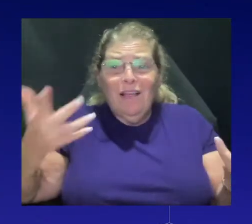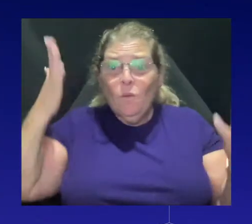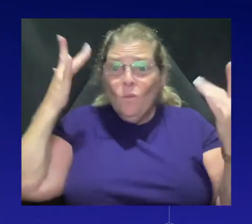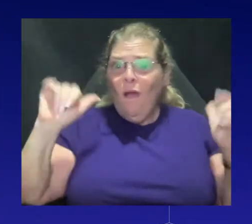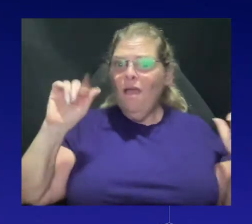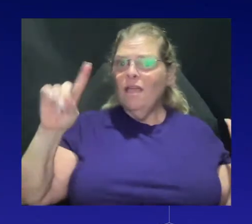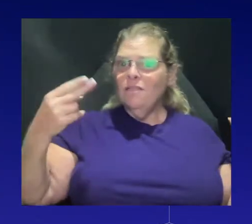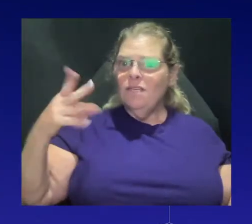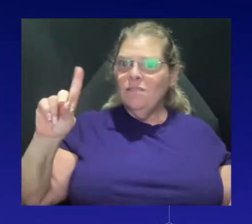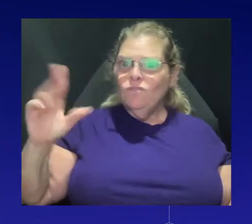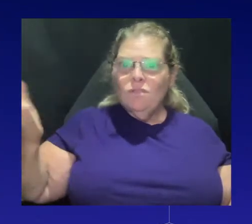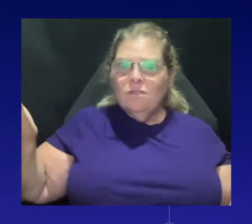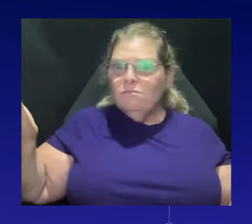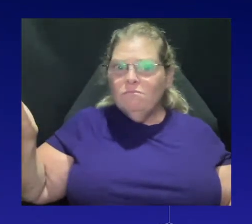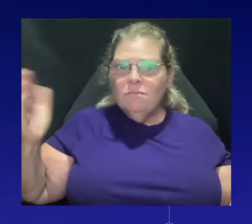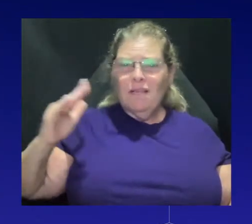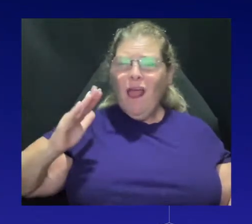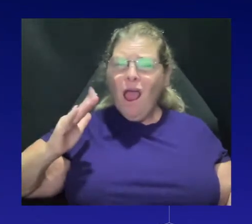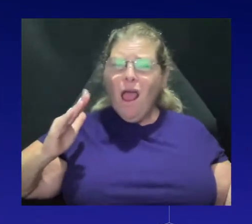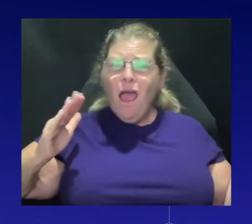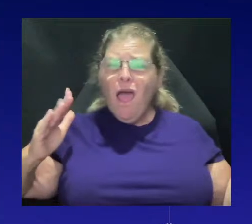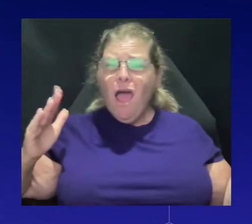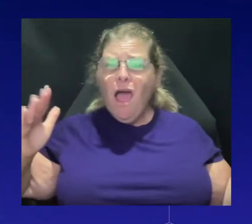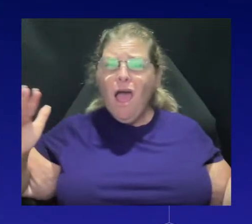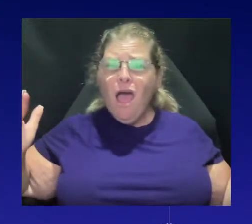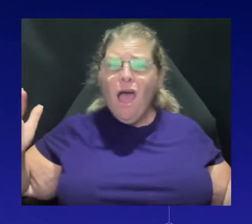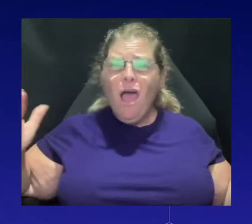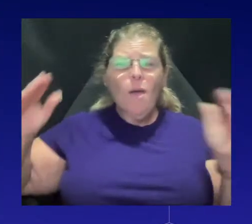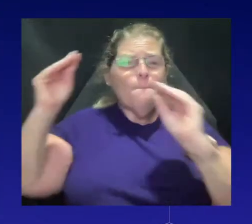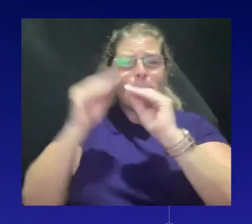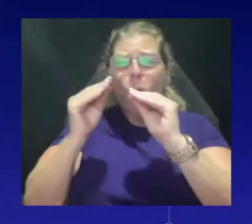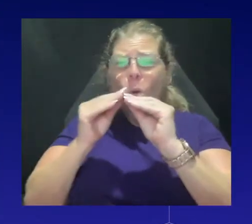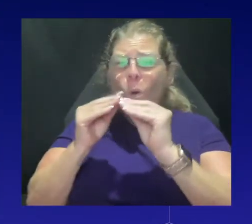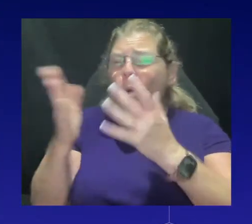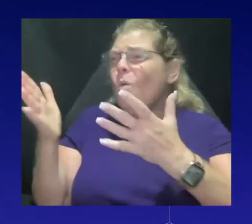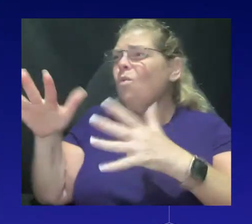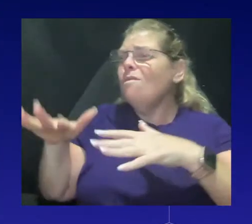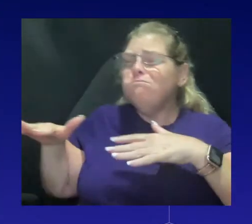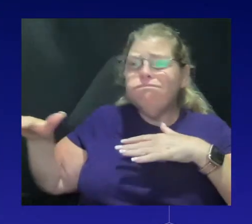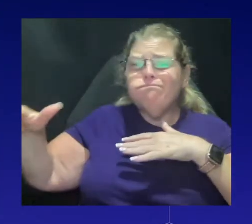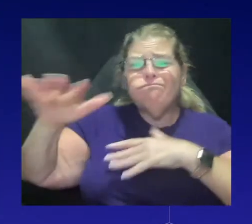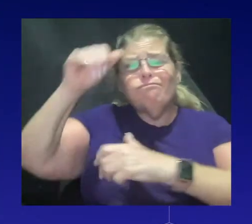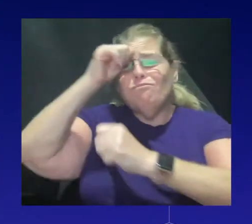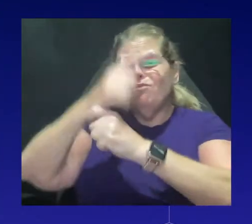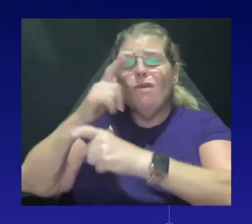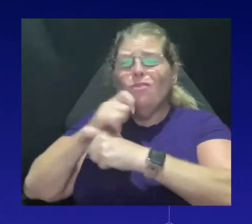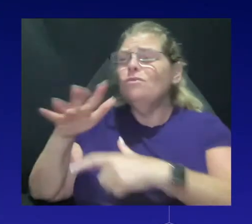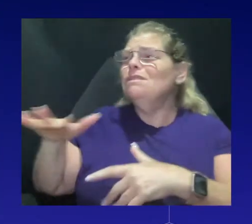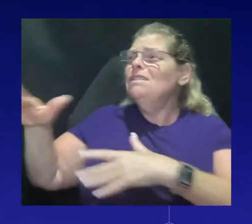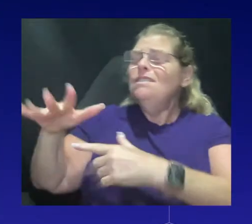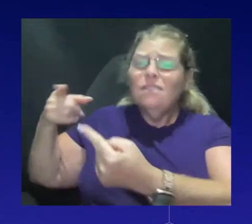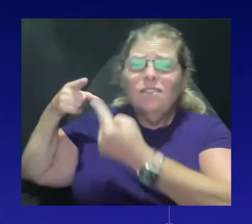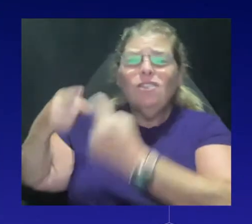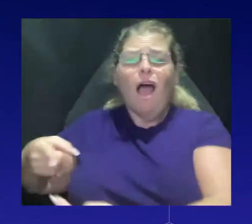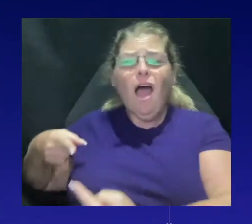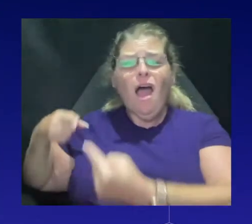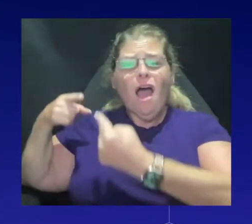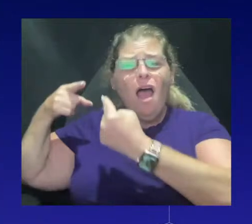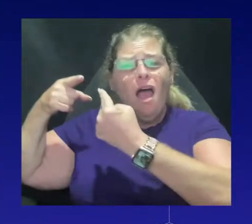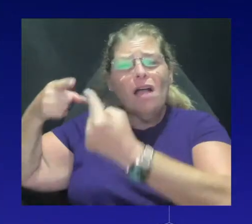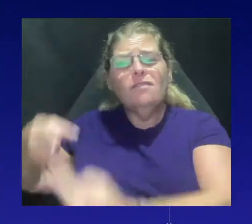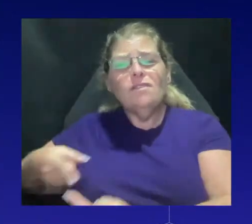to that of our brothers and sisters who are still struggling with and wondering